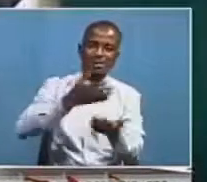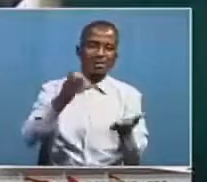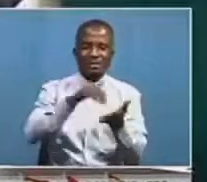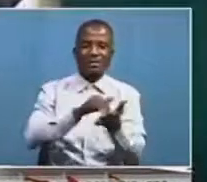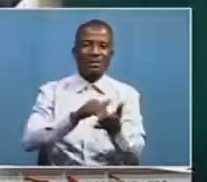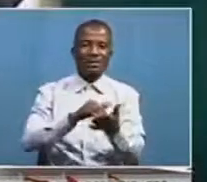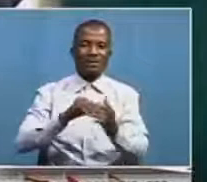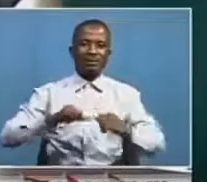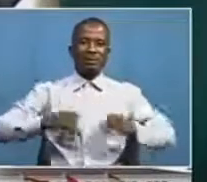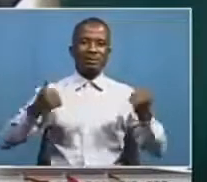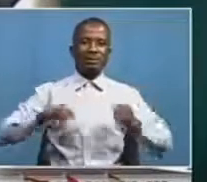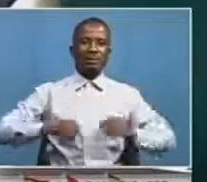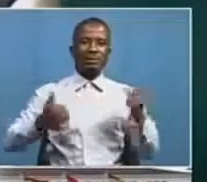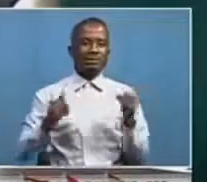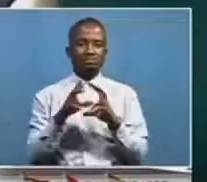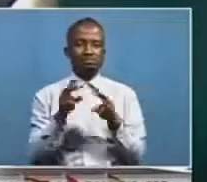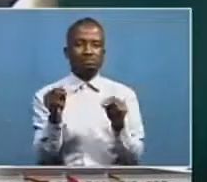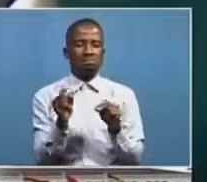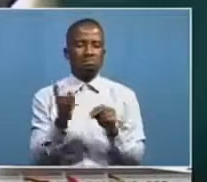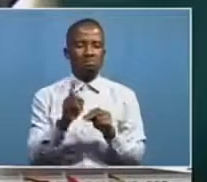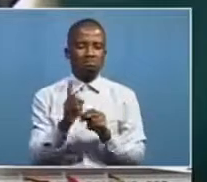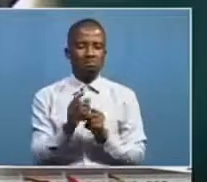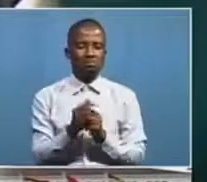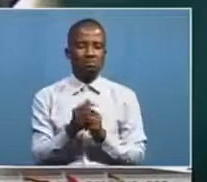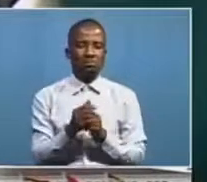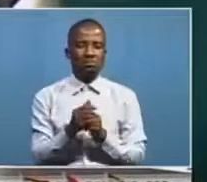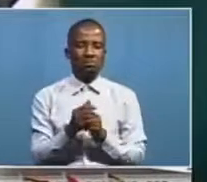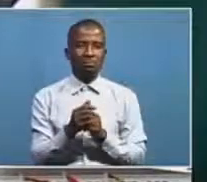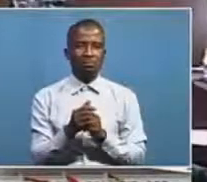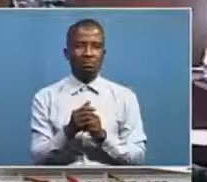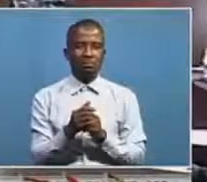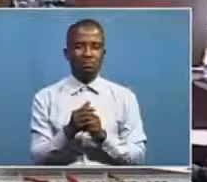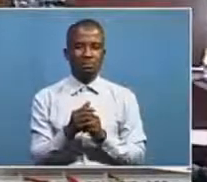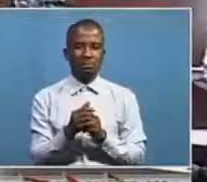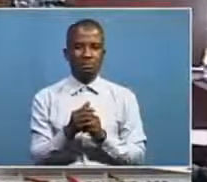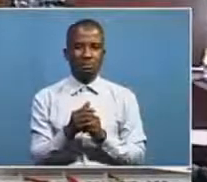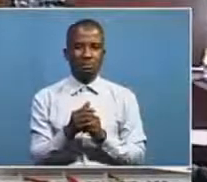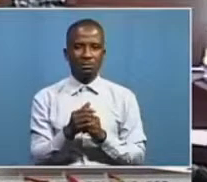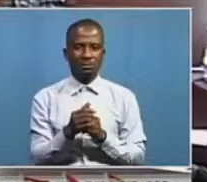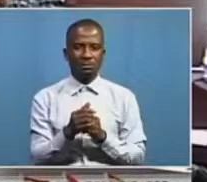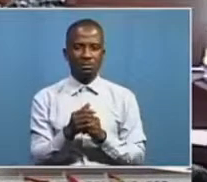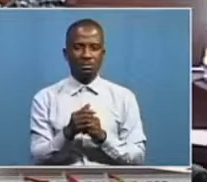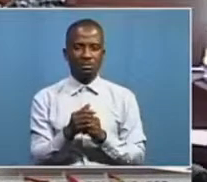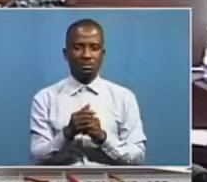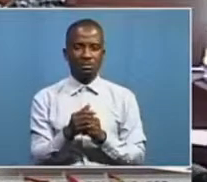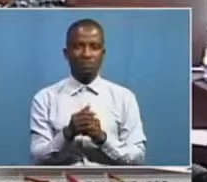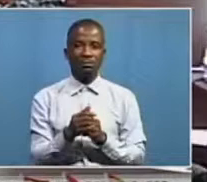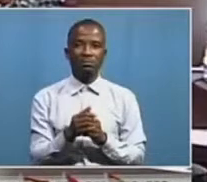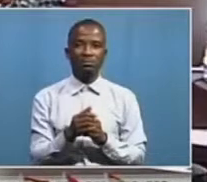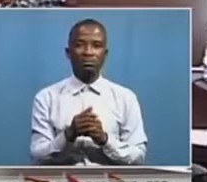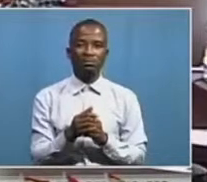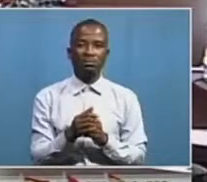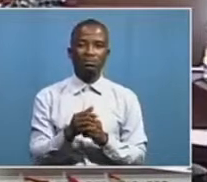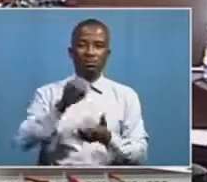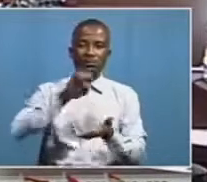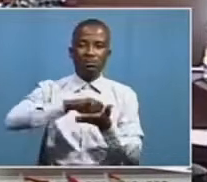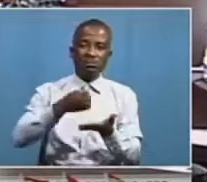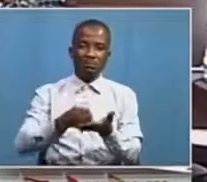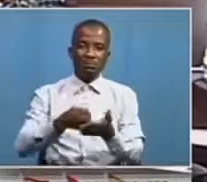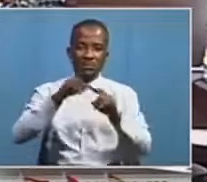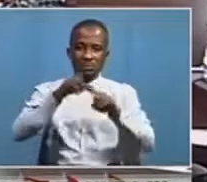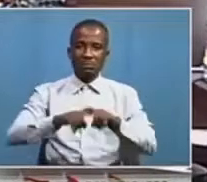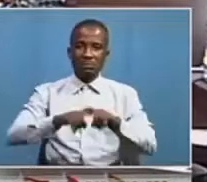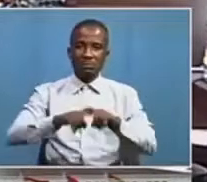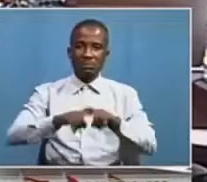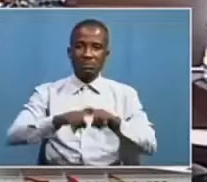around to deny the contents of their signatures. End of quote. Evidence of PWI. Regard to the first